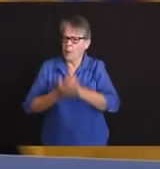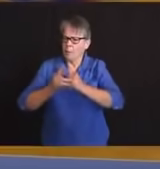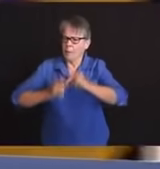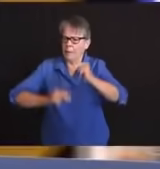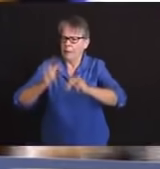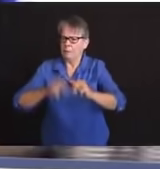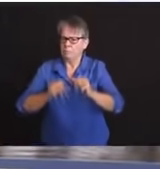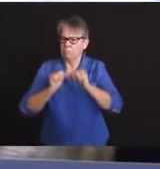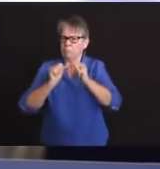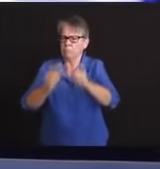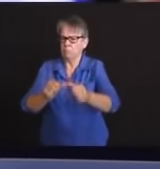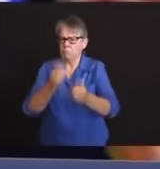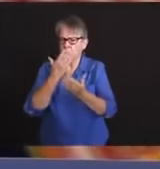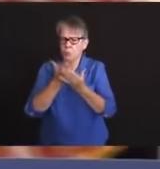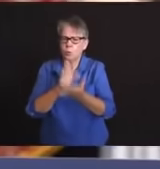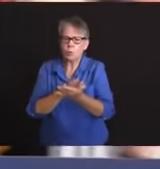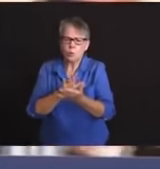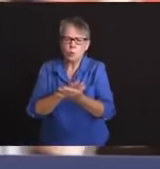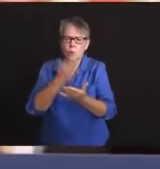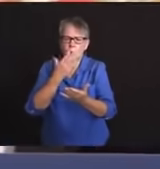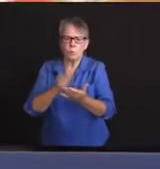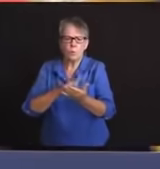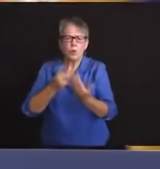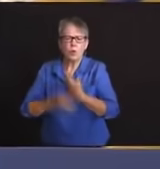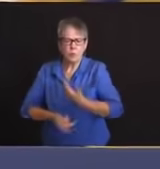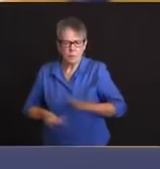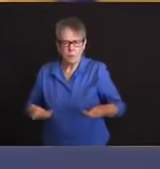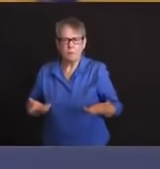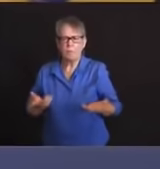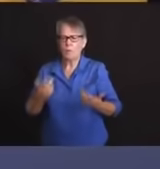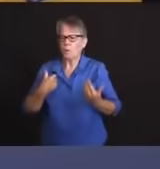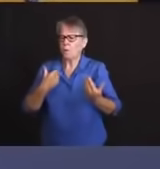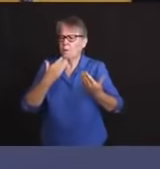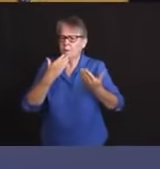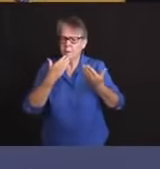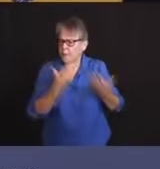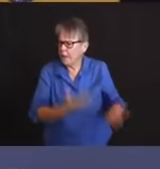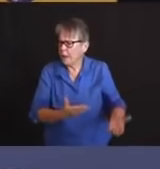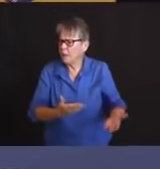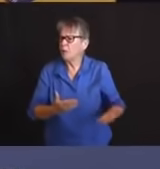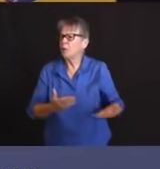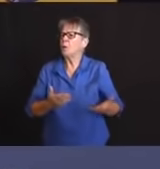Kevin, thank you, and thank you for jumping into this and doing such a terrific job.